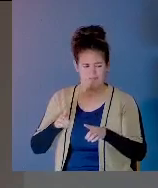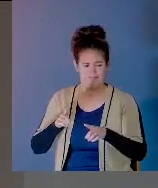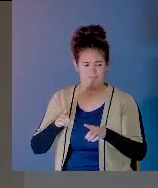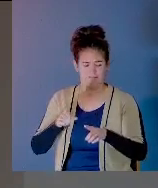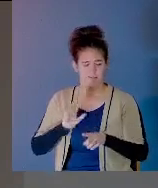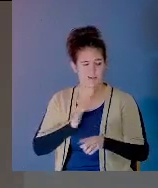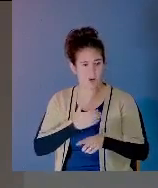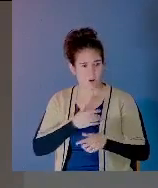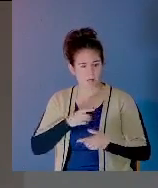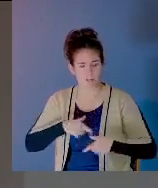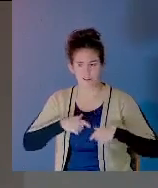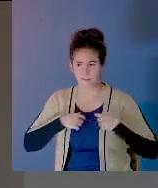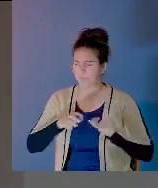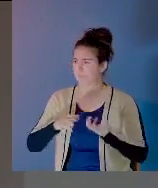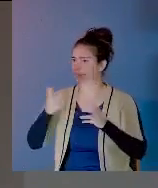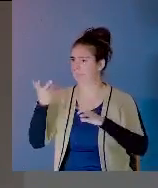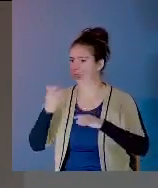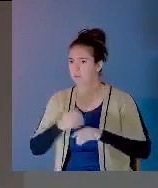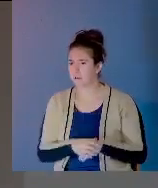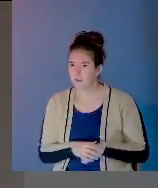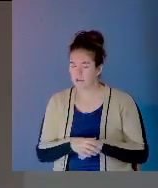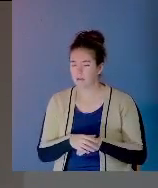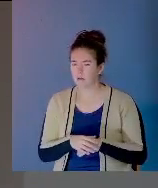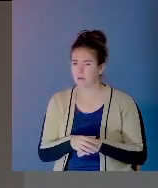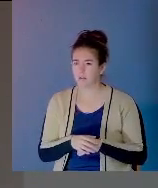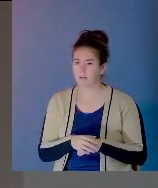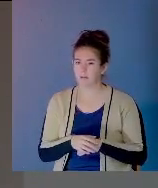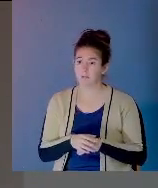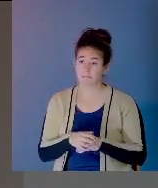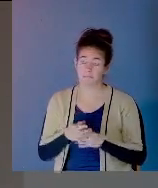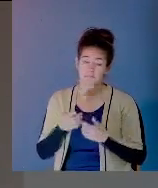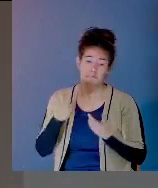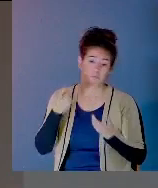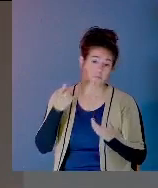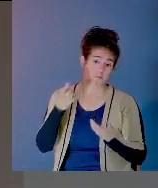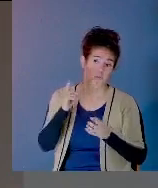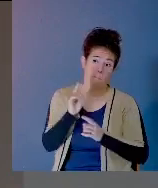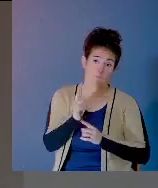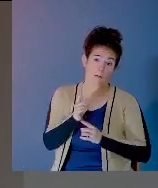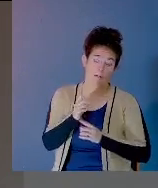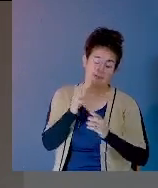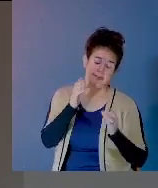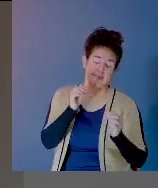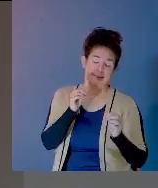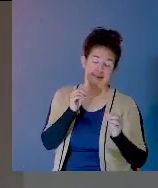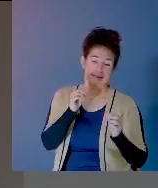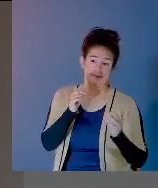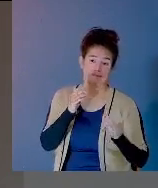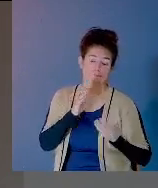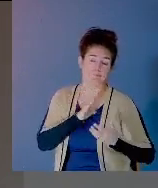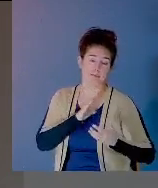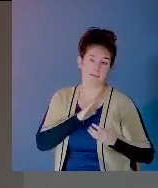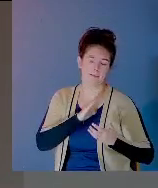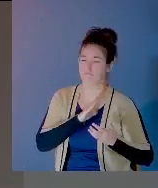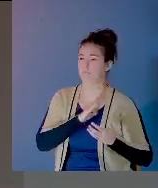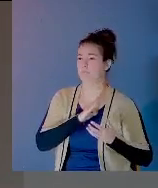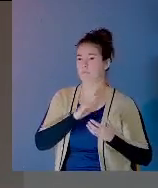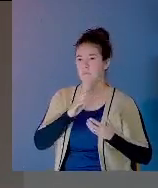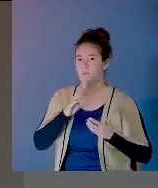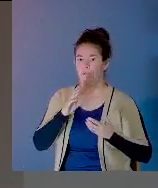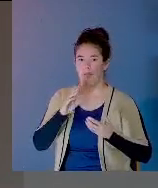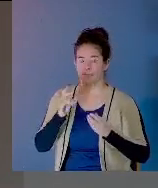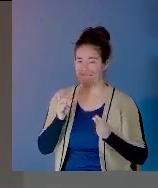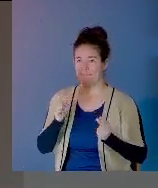happens. Like, you're sleeping one moment, the next moment you're, something's happened, and it comes